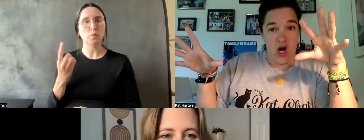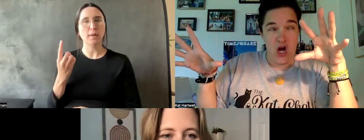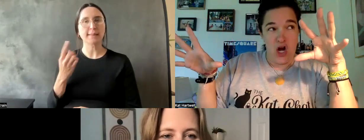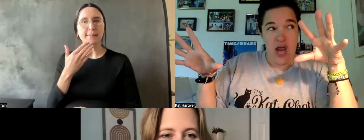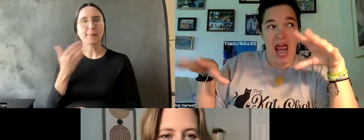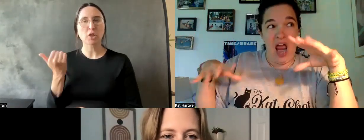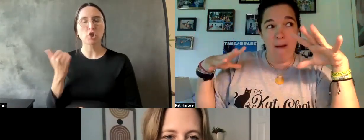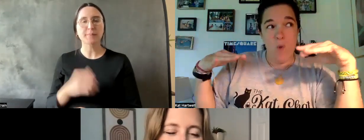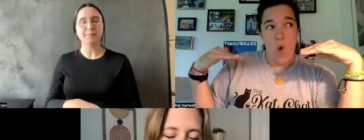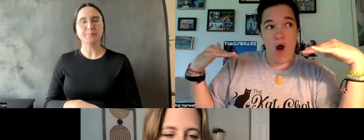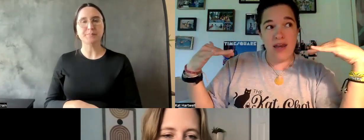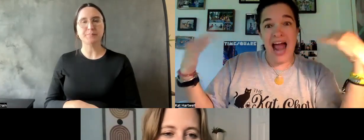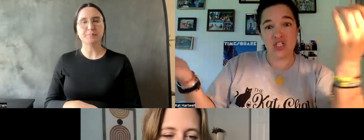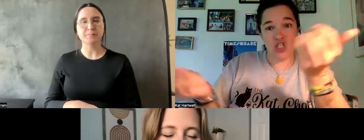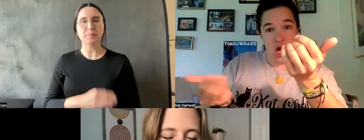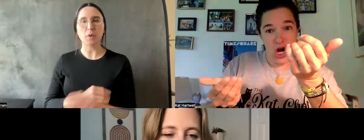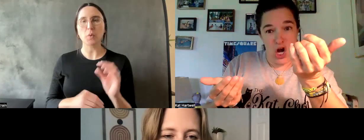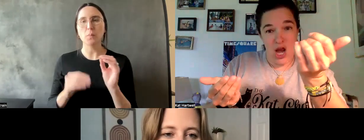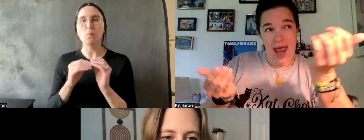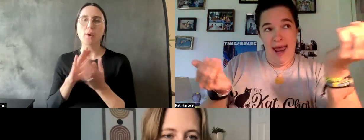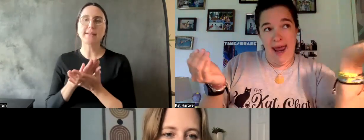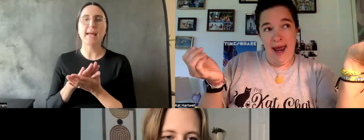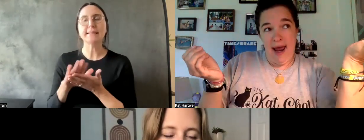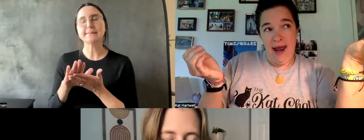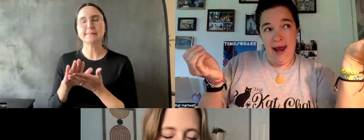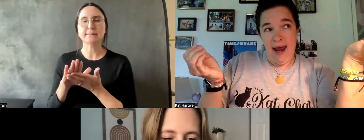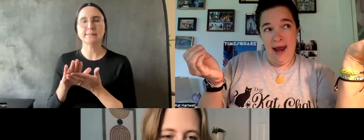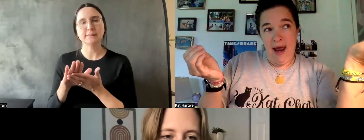better. It's Yeah, more nicer,